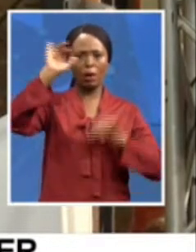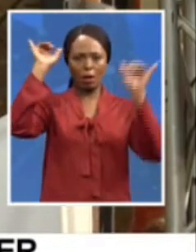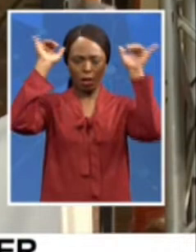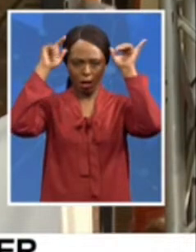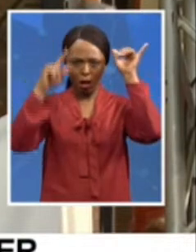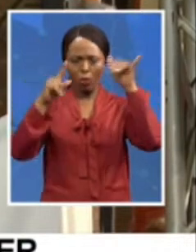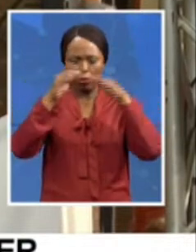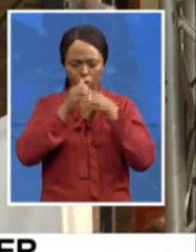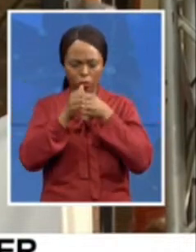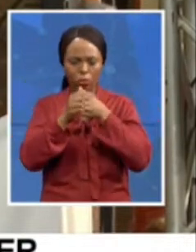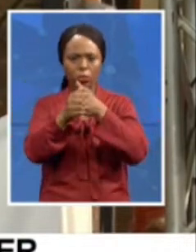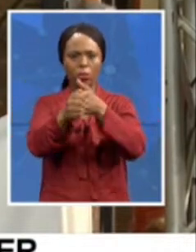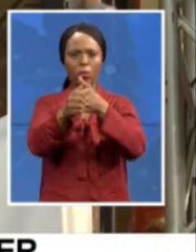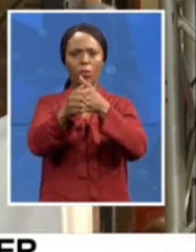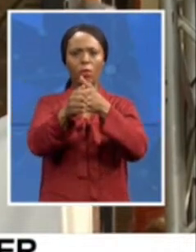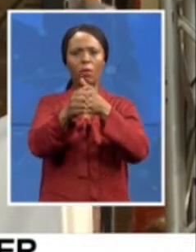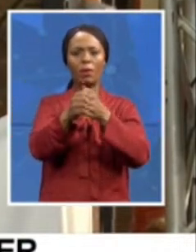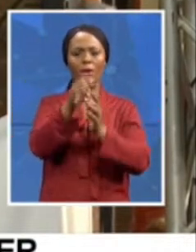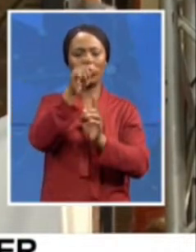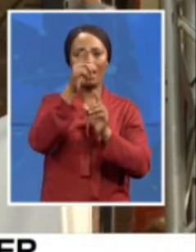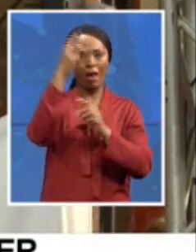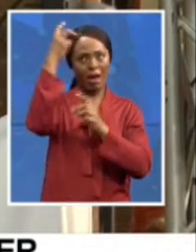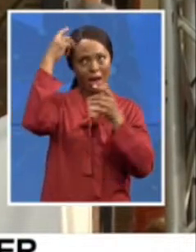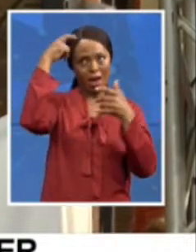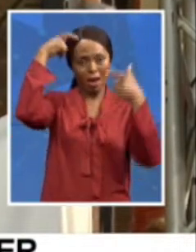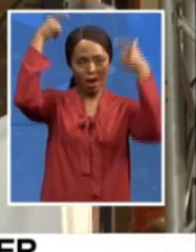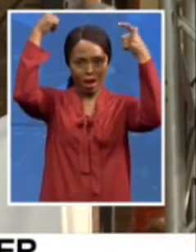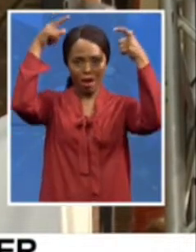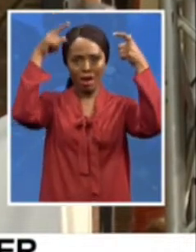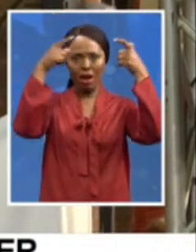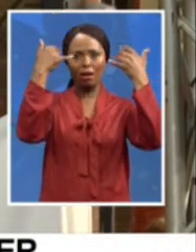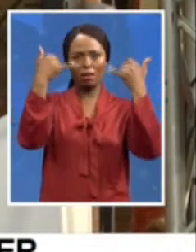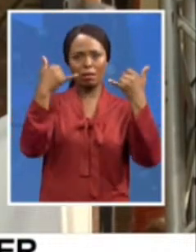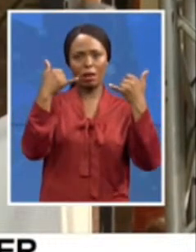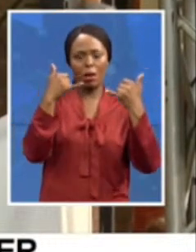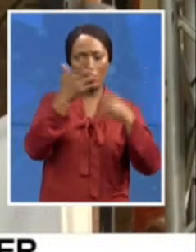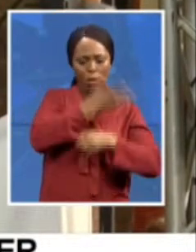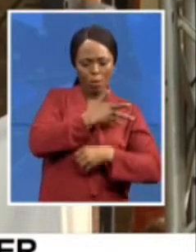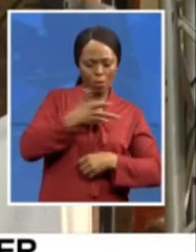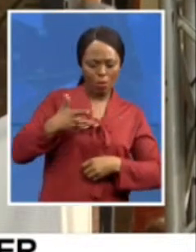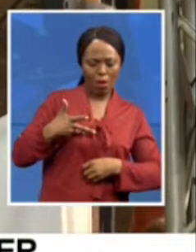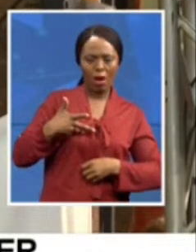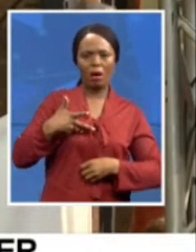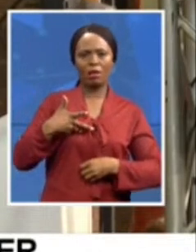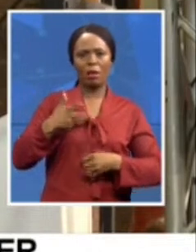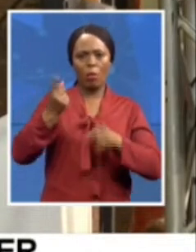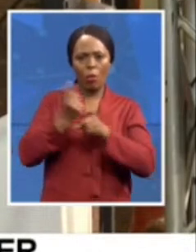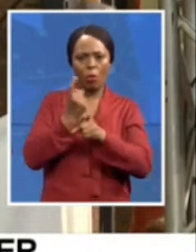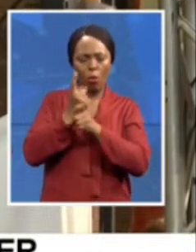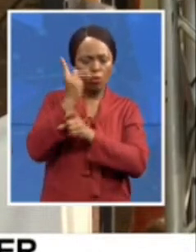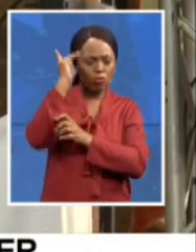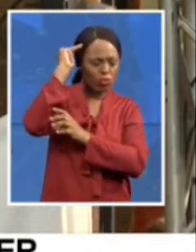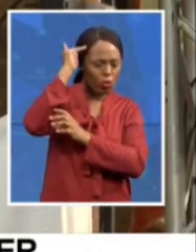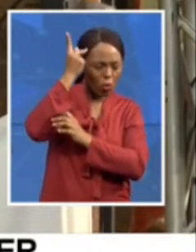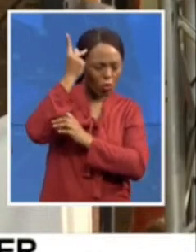evergreen, mothering orphaned calves, availing your knowledge and affections to their upbringing, I'll